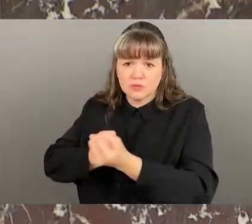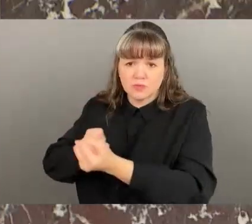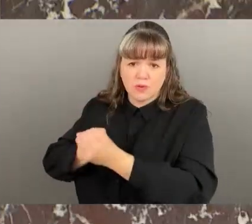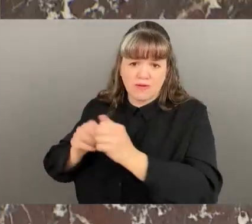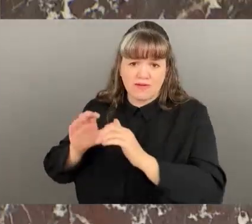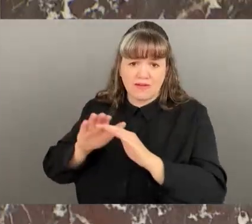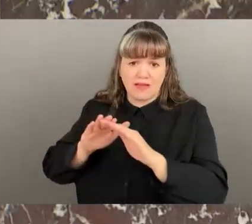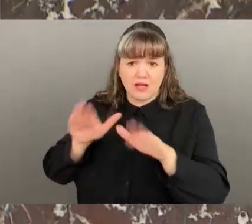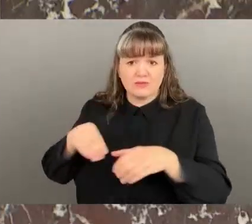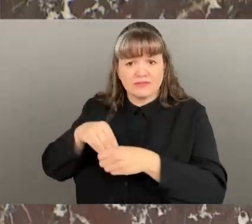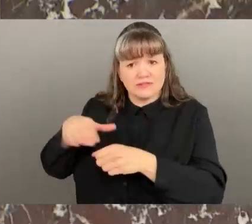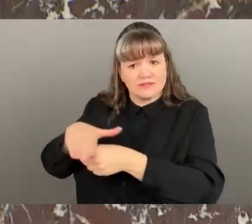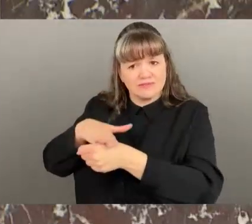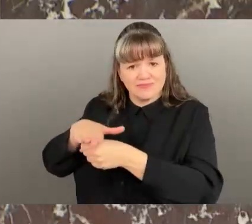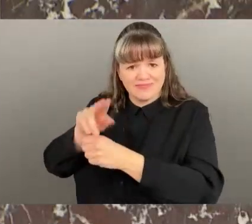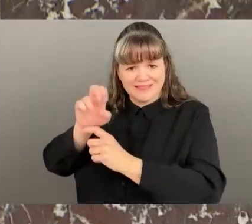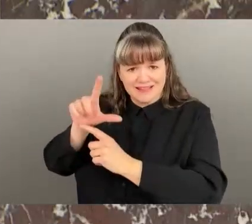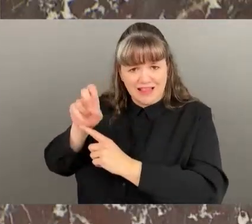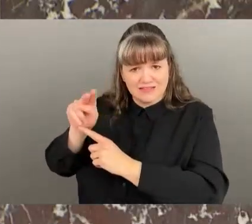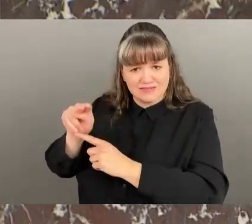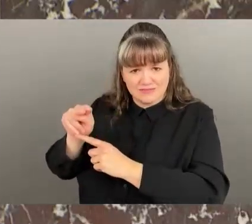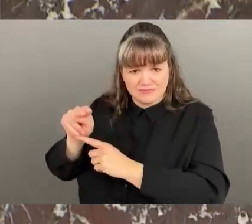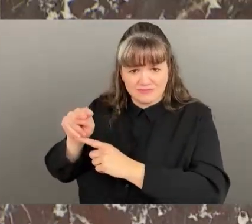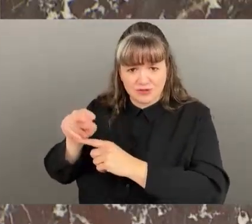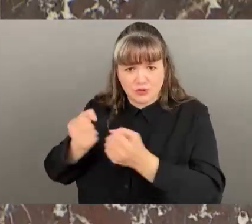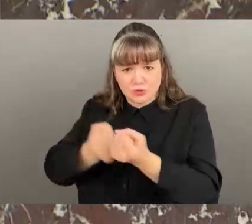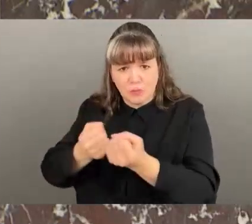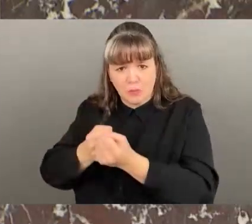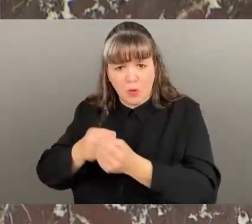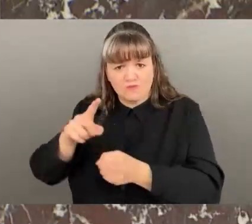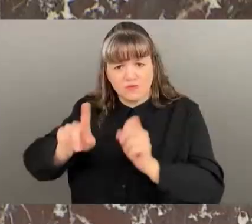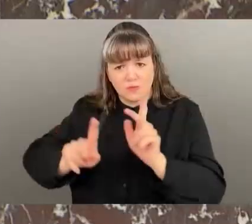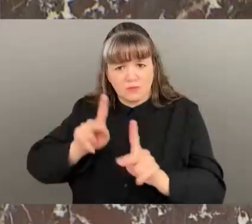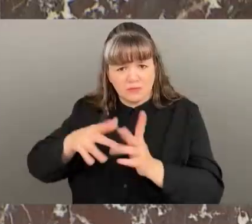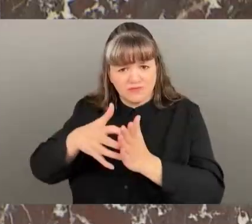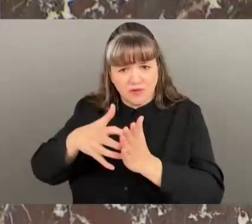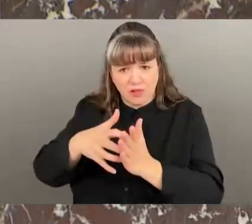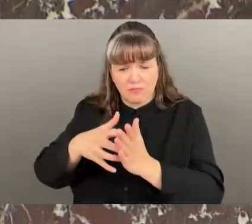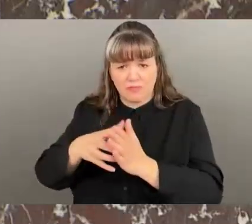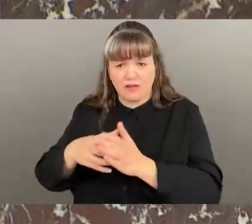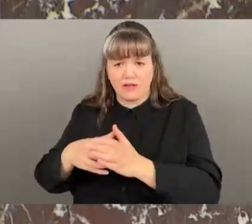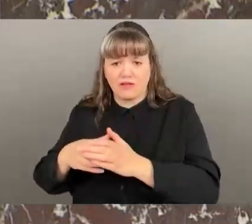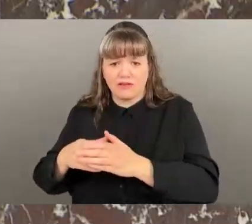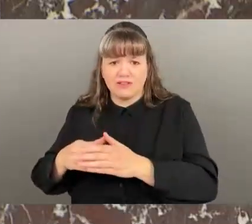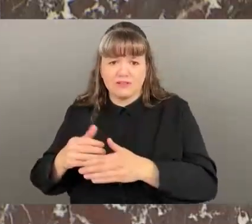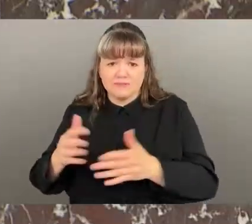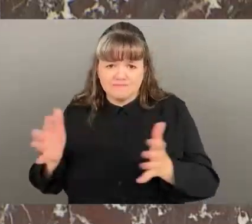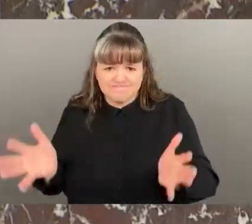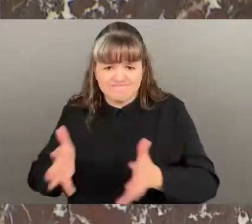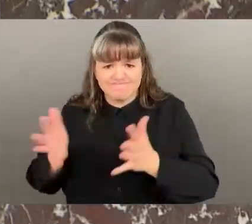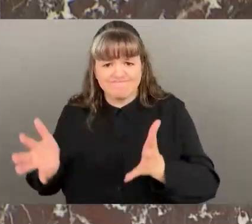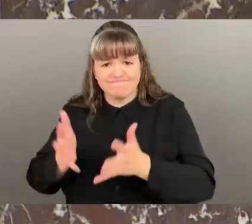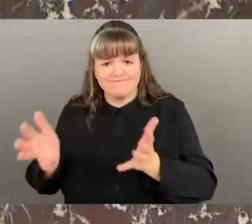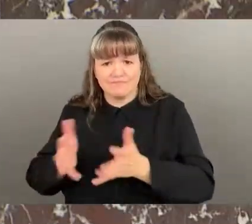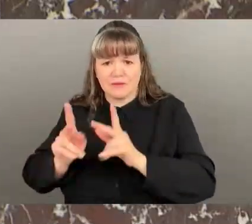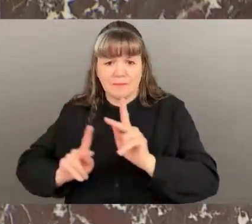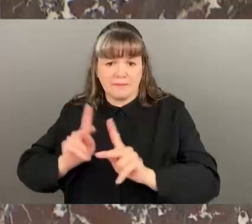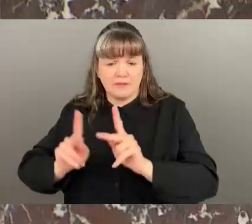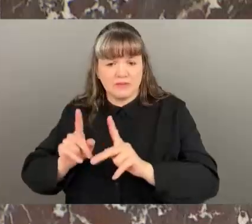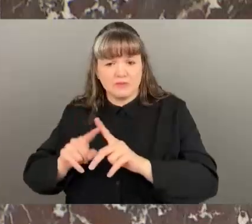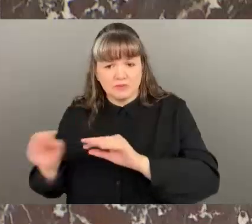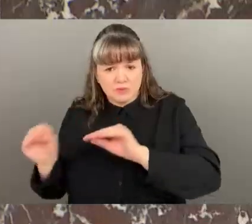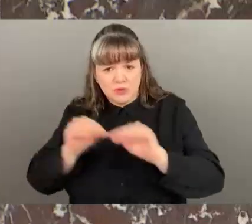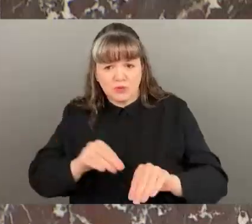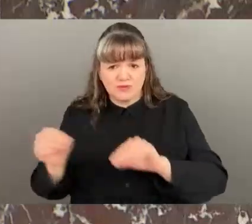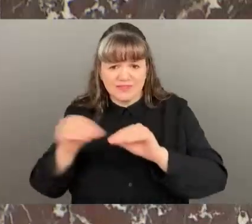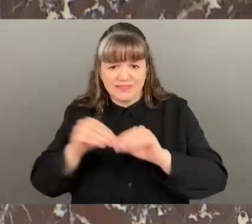Speaker, because it's vitally important to do so. But what I want to hear when we bring these projects forward, not only in Nelson, but in Richmond and other communities,